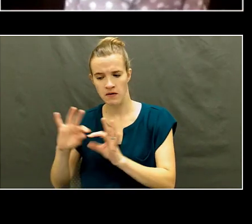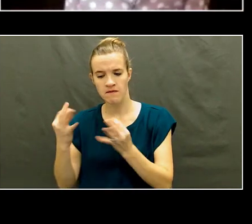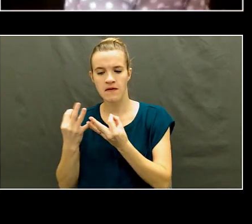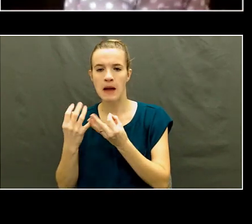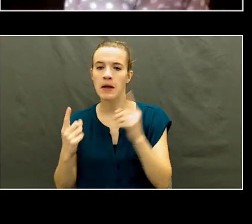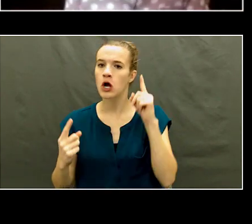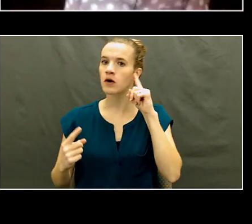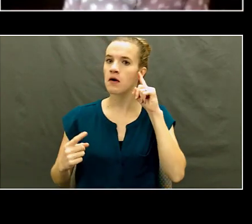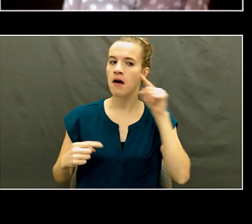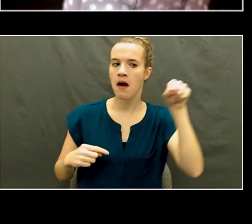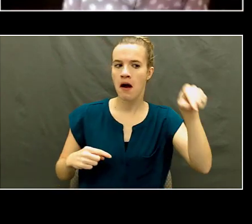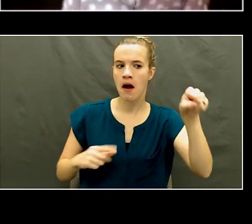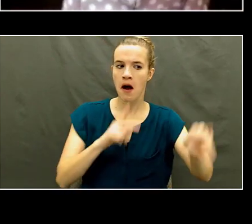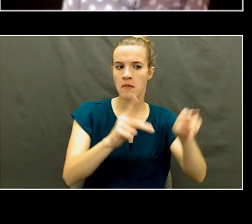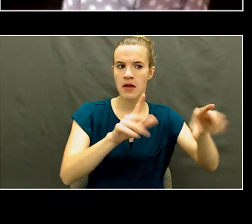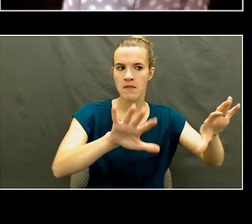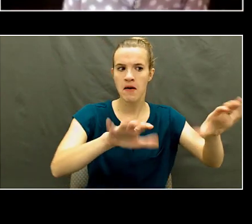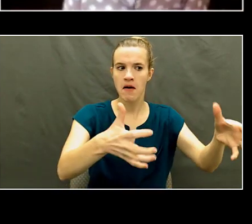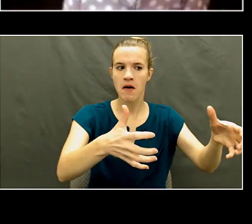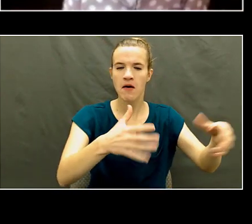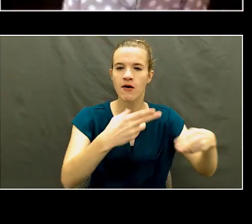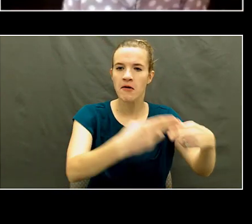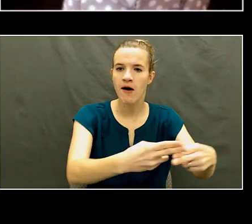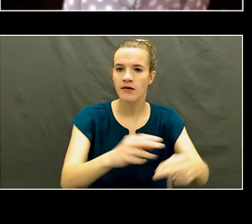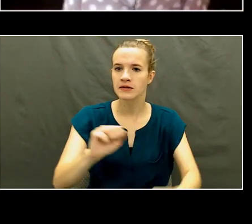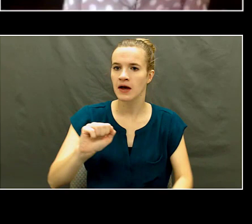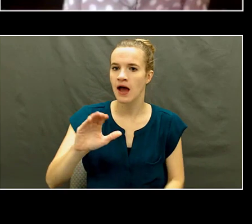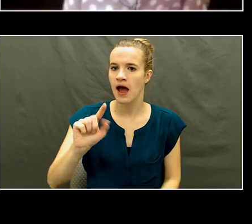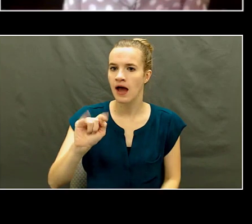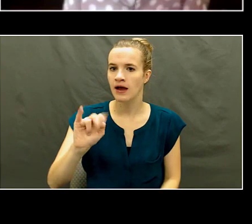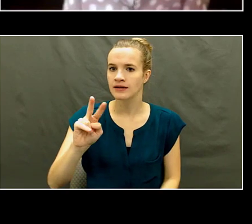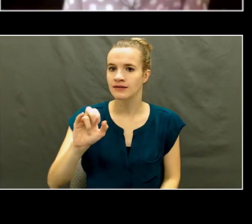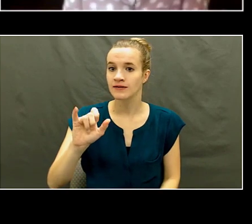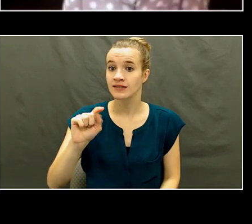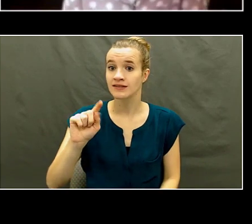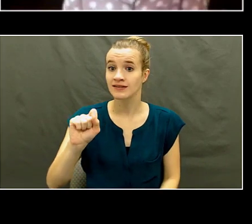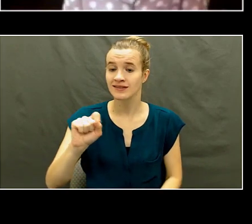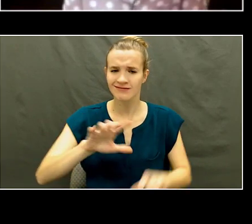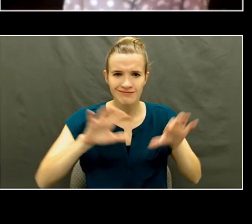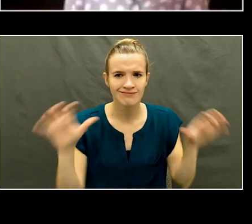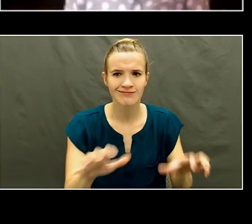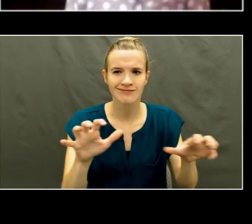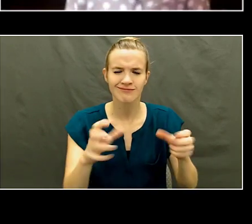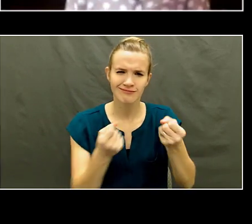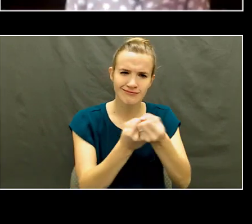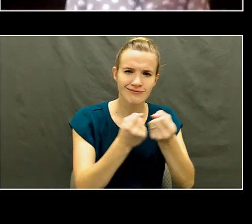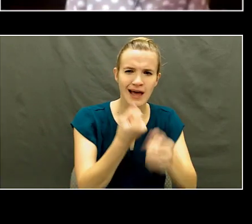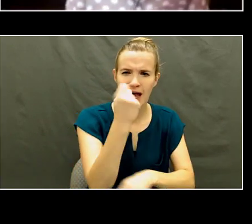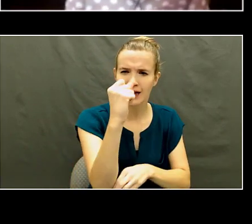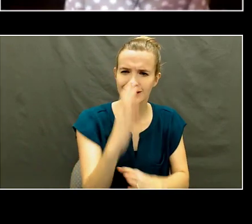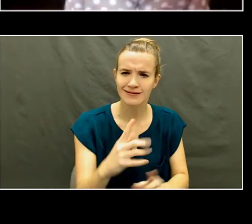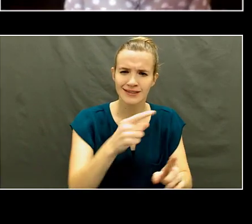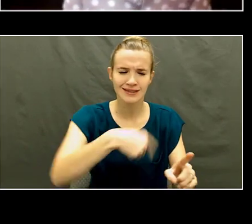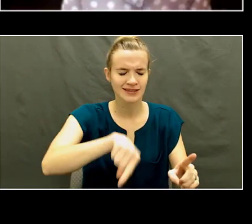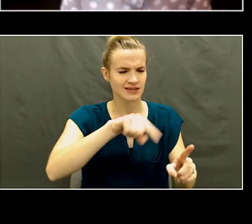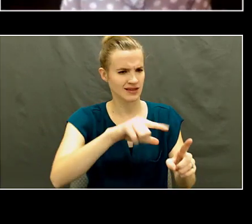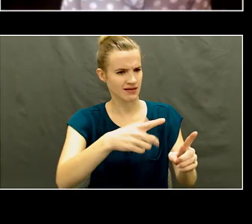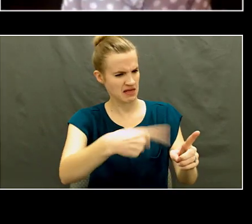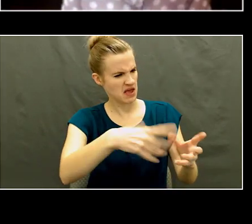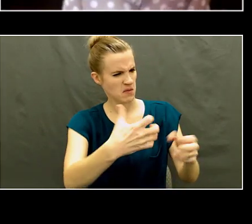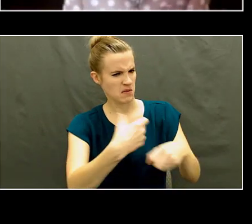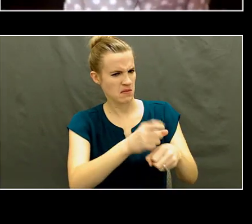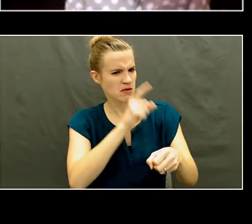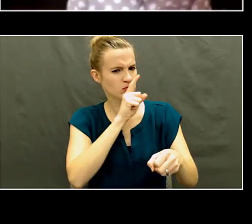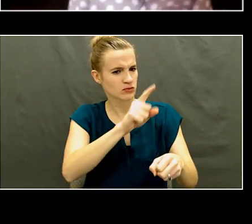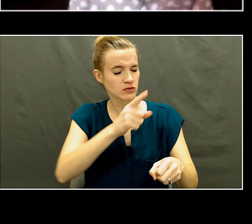activists who are working to make sure people with disabilities have access to public places like schools. They want to know